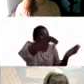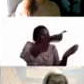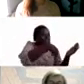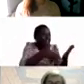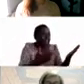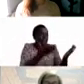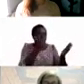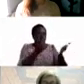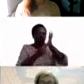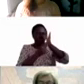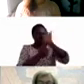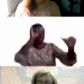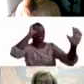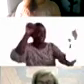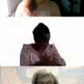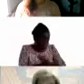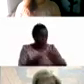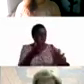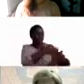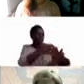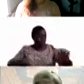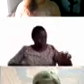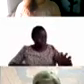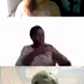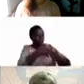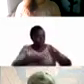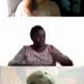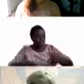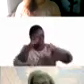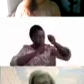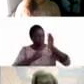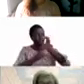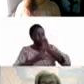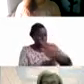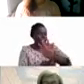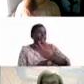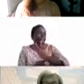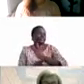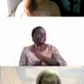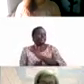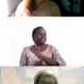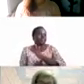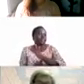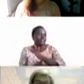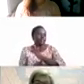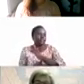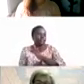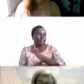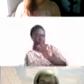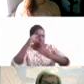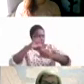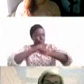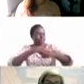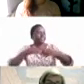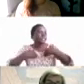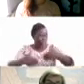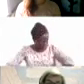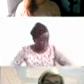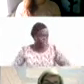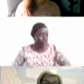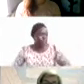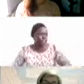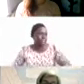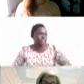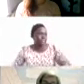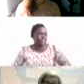with persons who can't hear, and so that they can have access. And then the